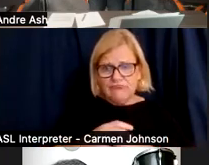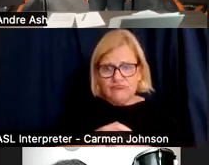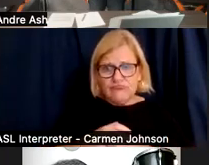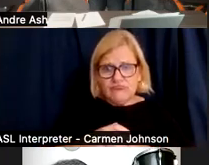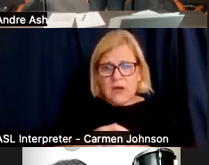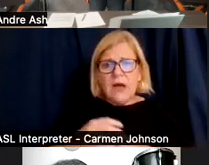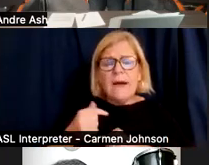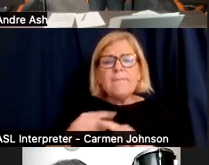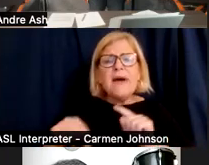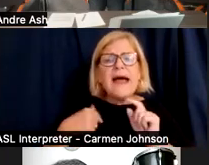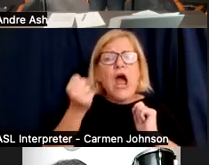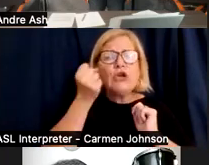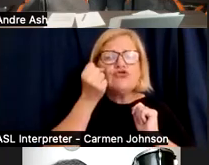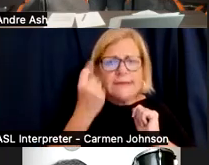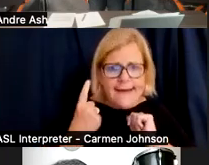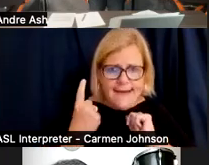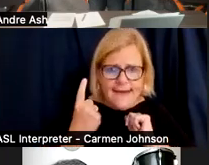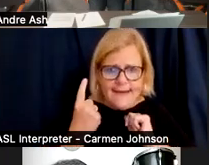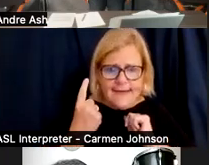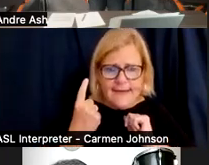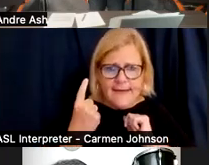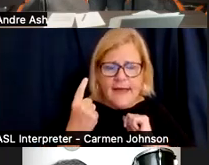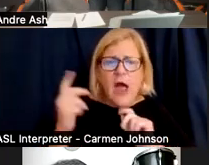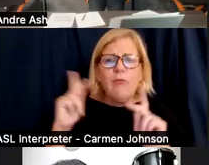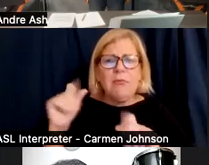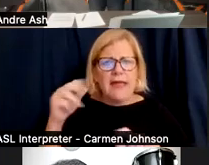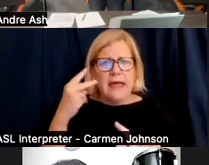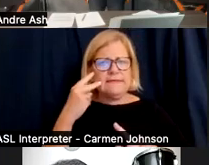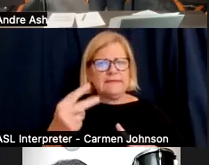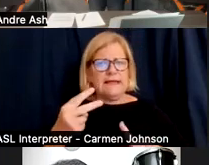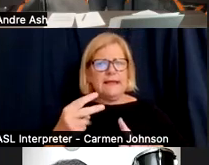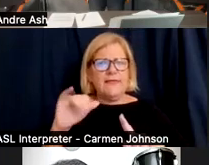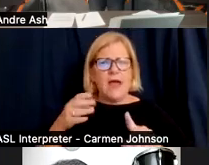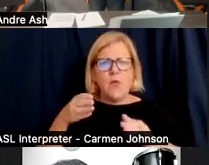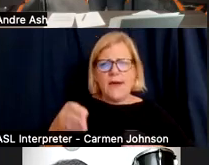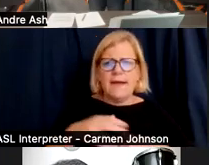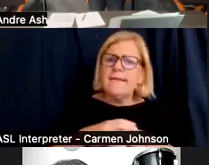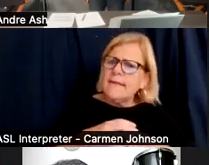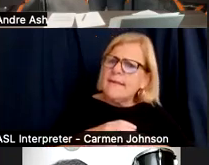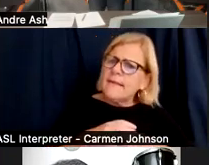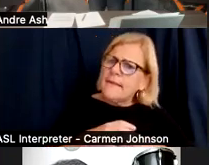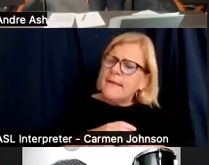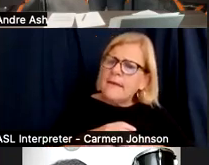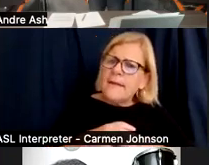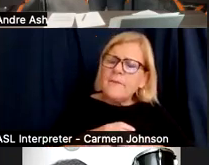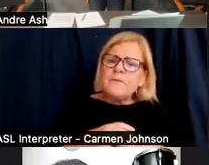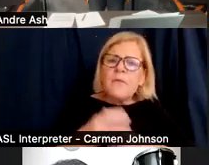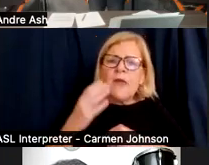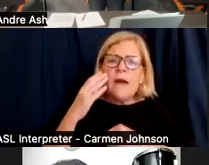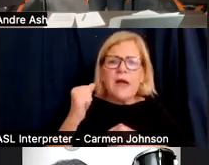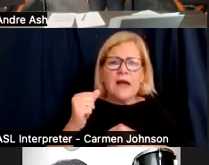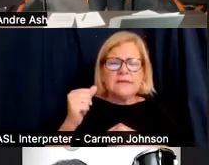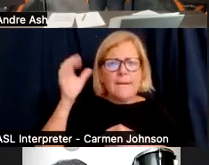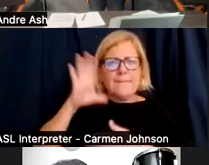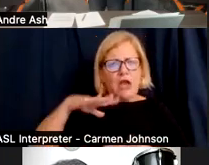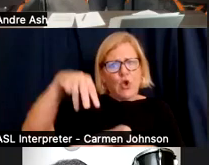I understand how that perception can be had and how it's made, because you got the guy standing out